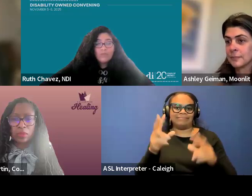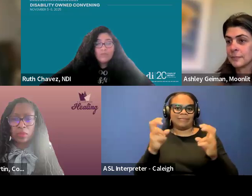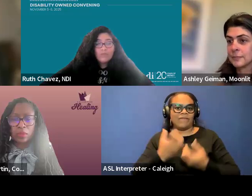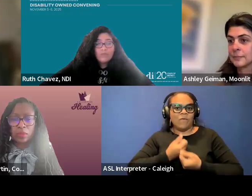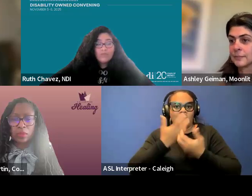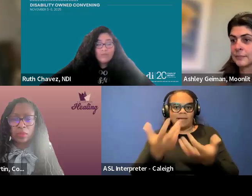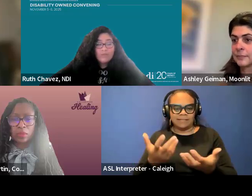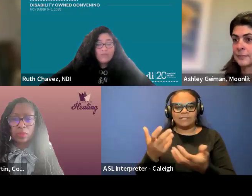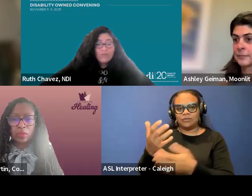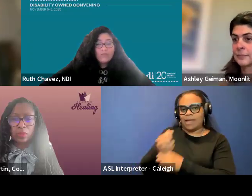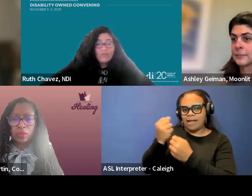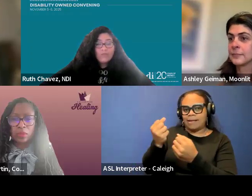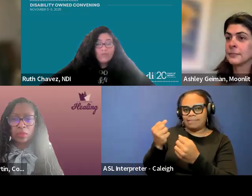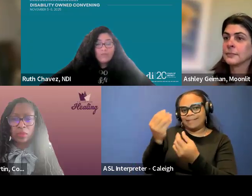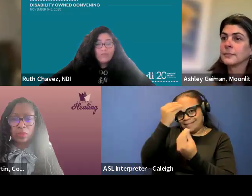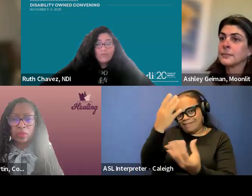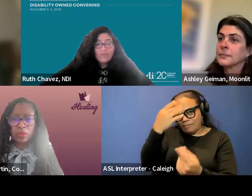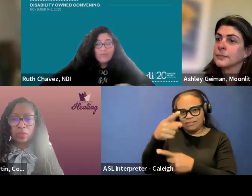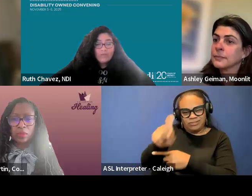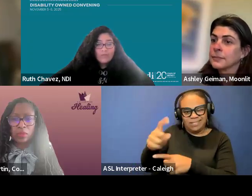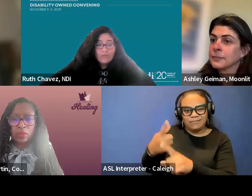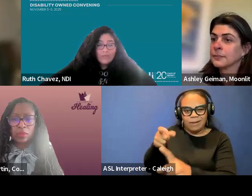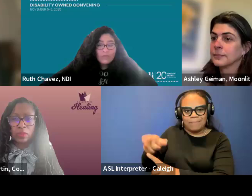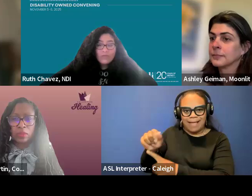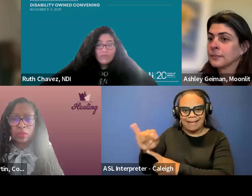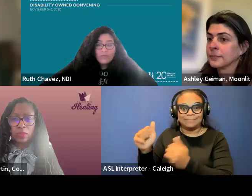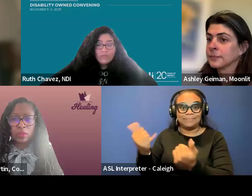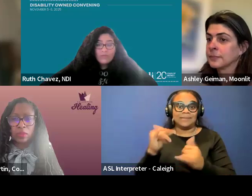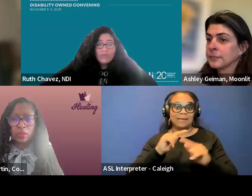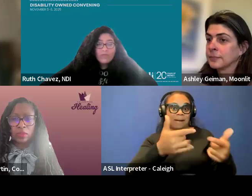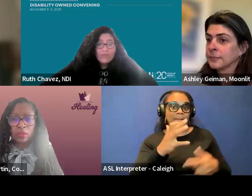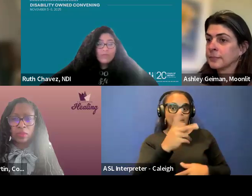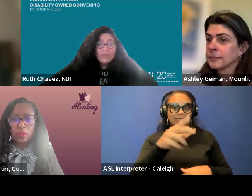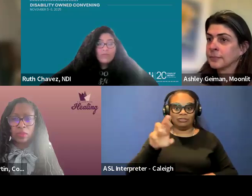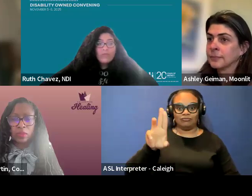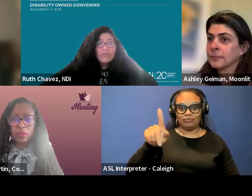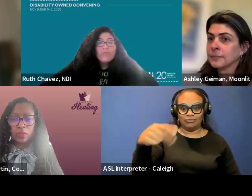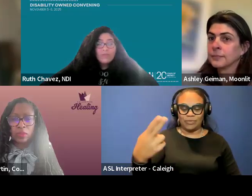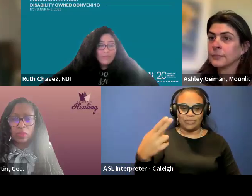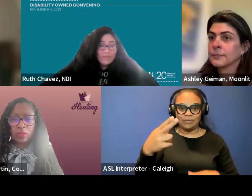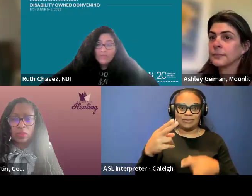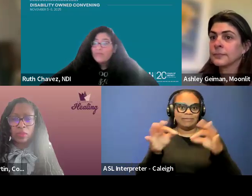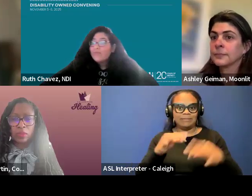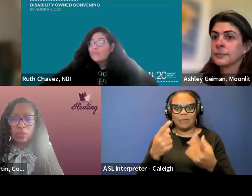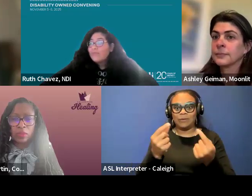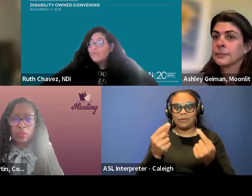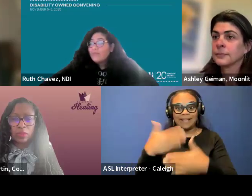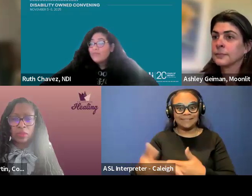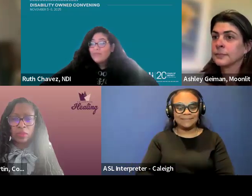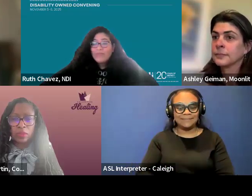AI. So now I'll pass it back to Ruth so she can give you the next steps on what you need to do.